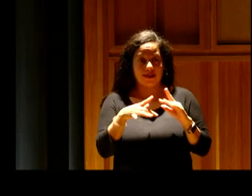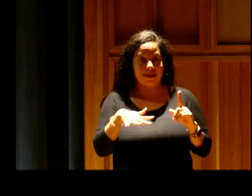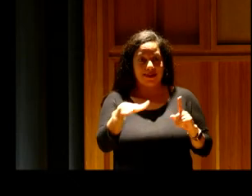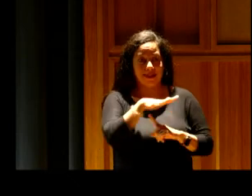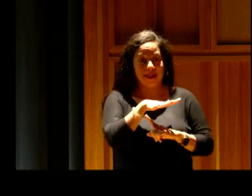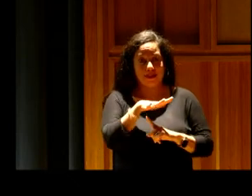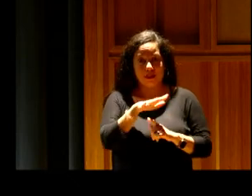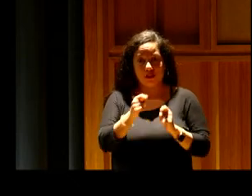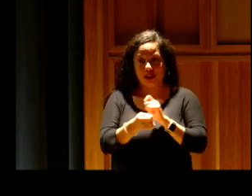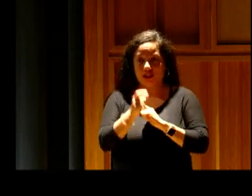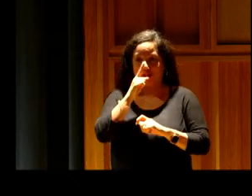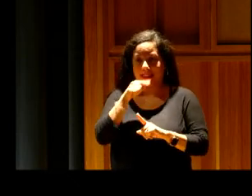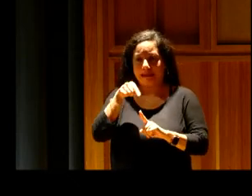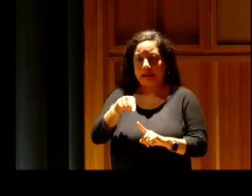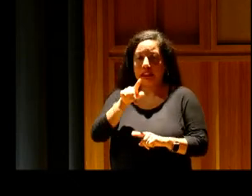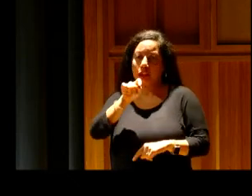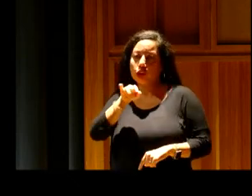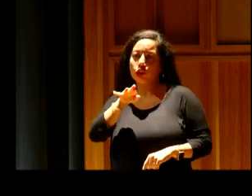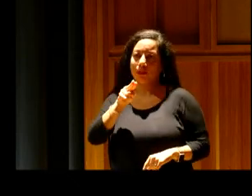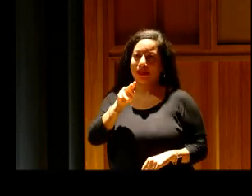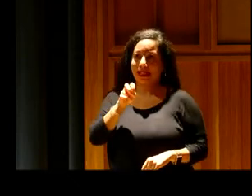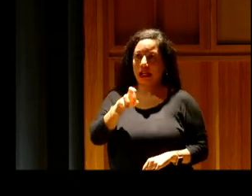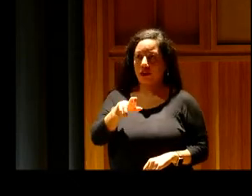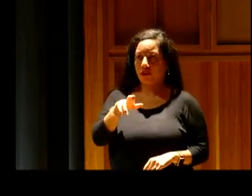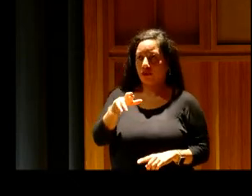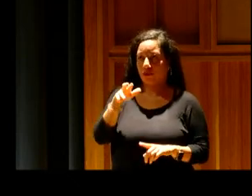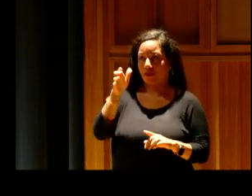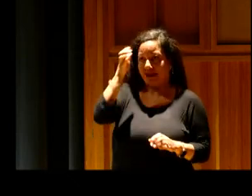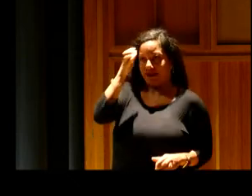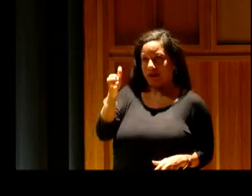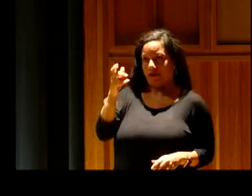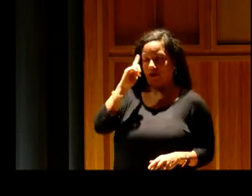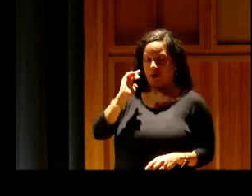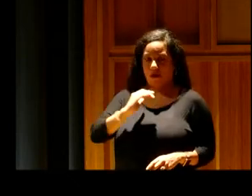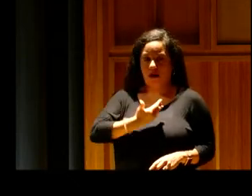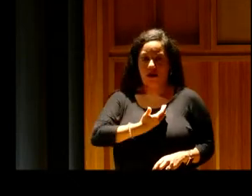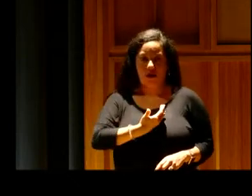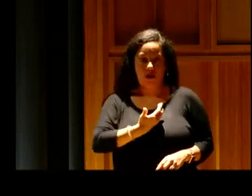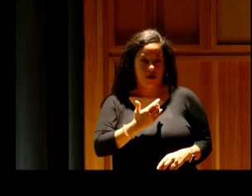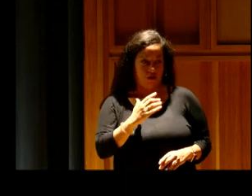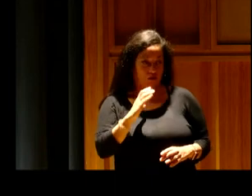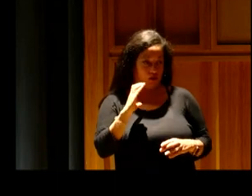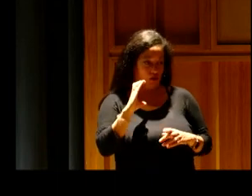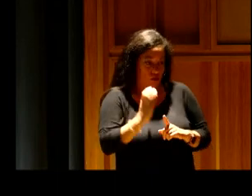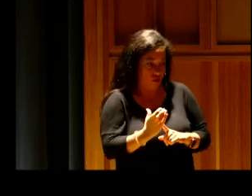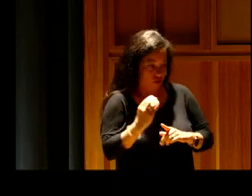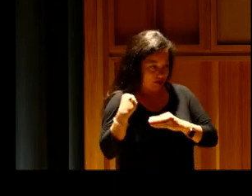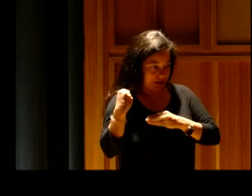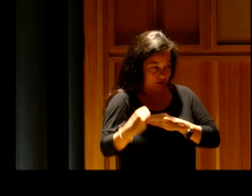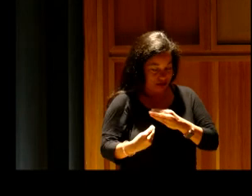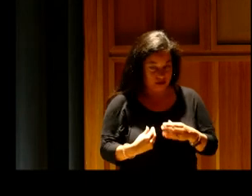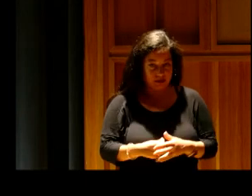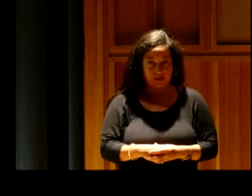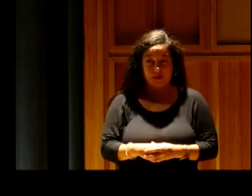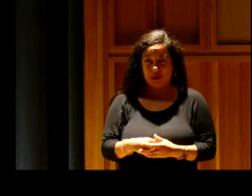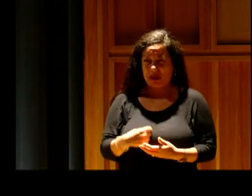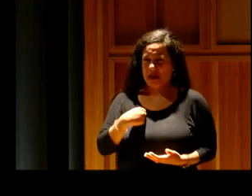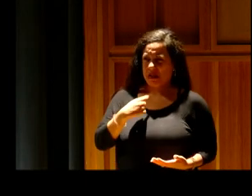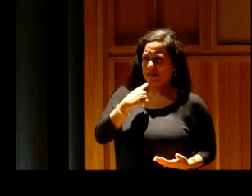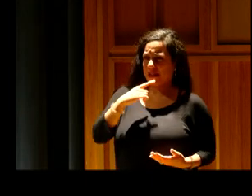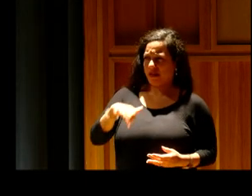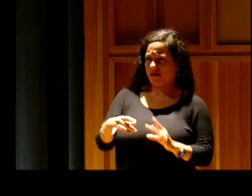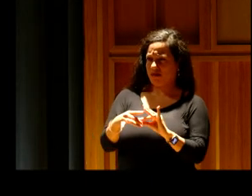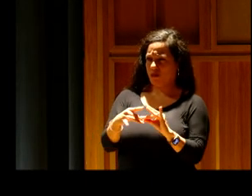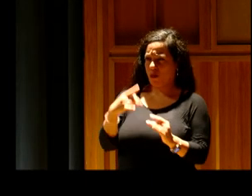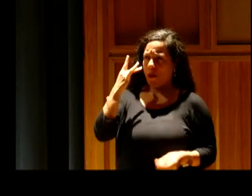terminator of our cultural and historic heritage. So why do I say that? Well, in